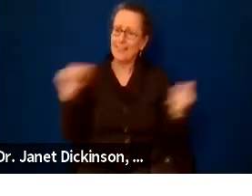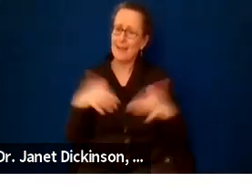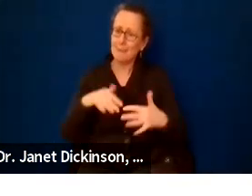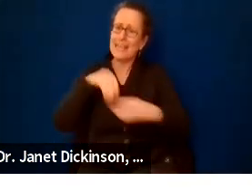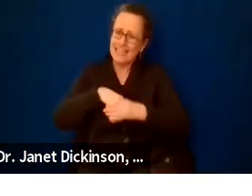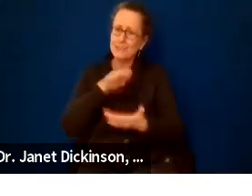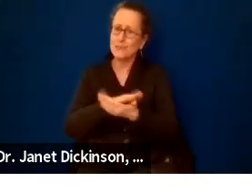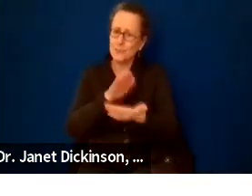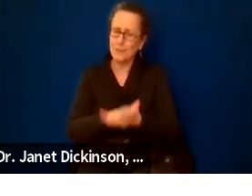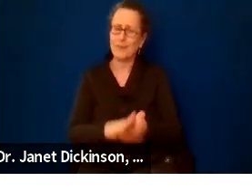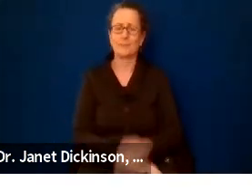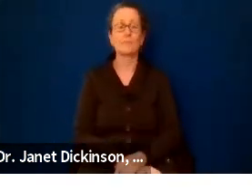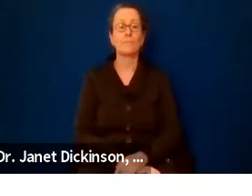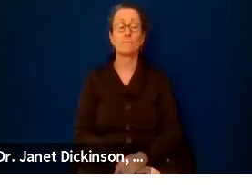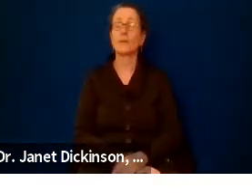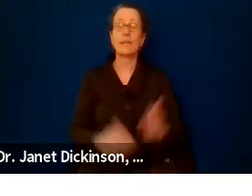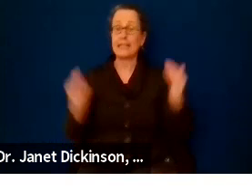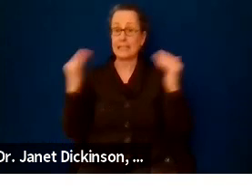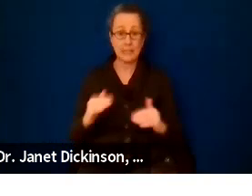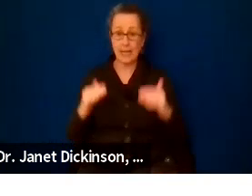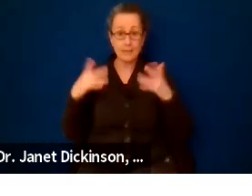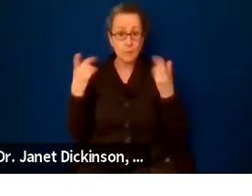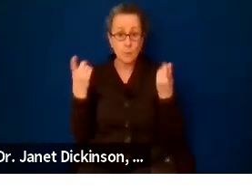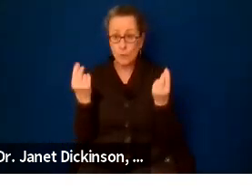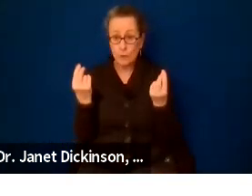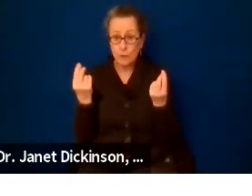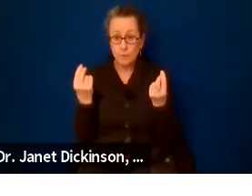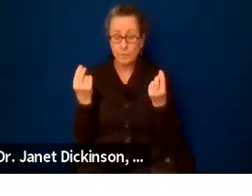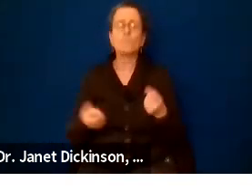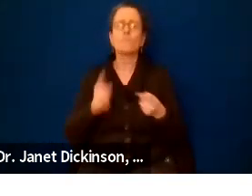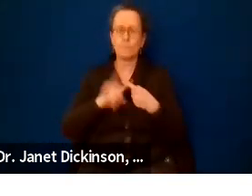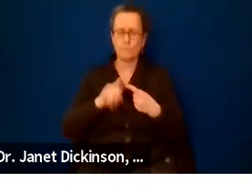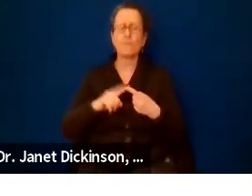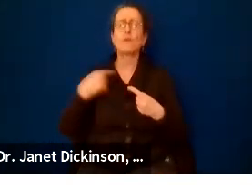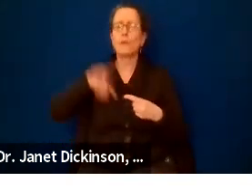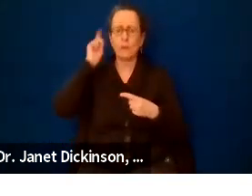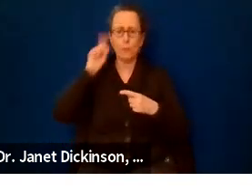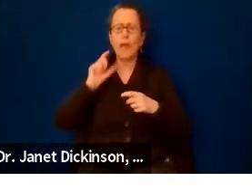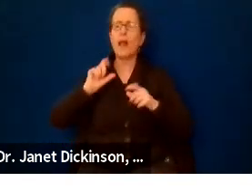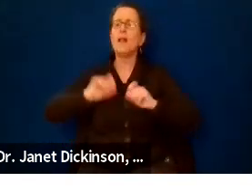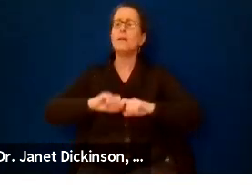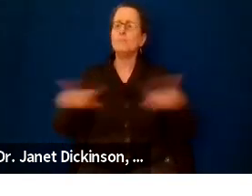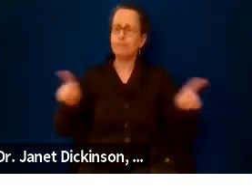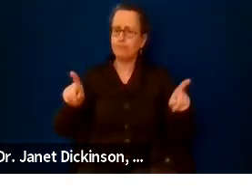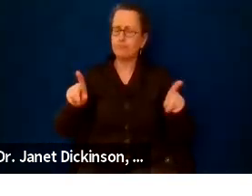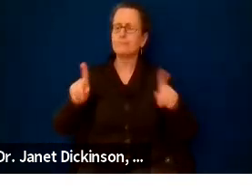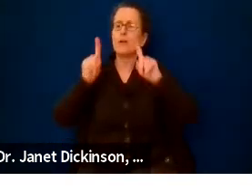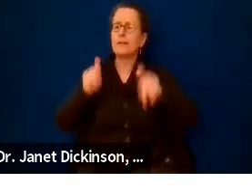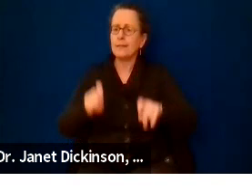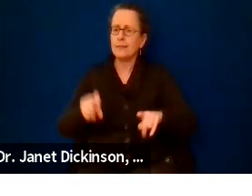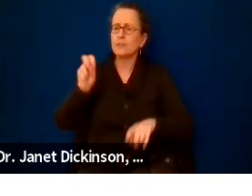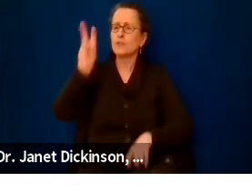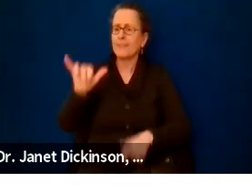So the next steps in all of this is that there will be a follow-up survey that will go out by week's end, and we're going to ask you